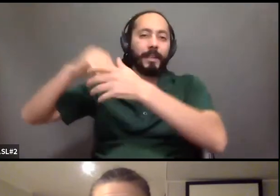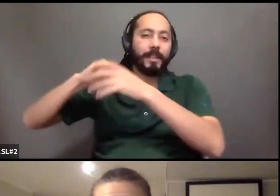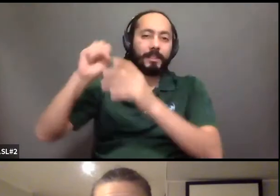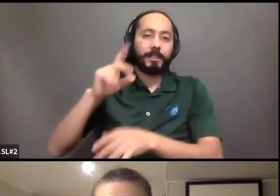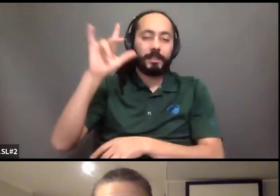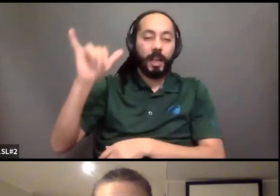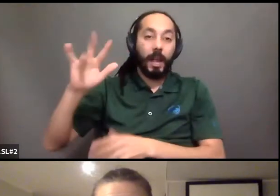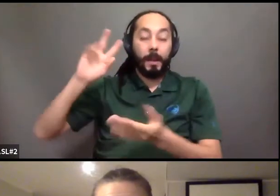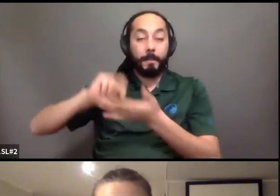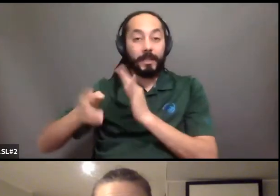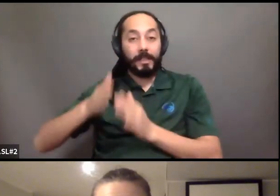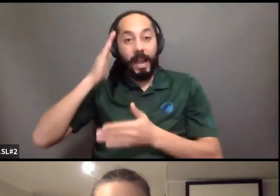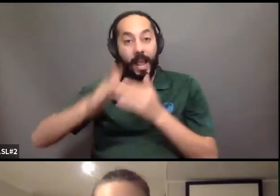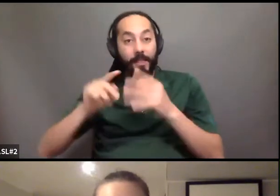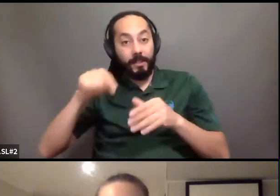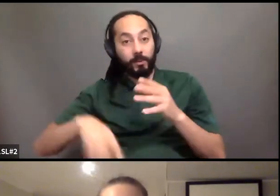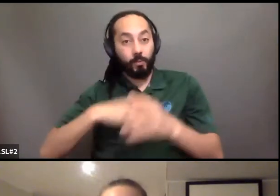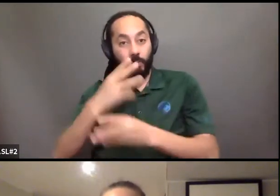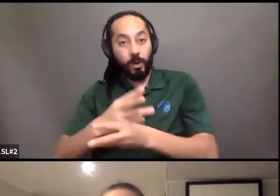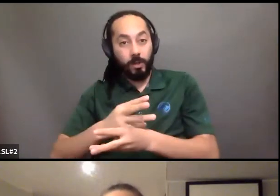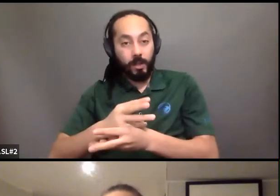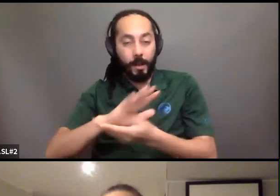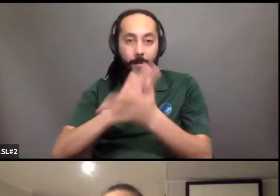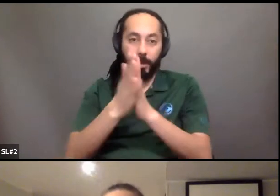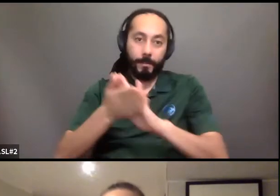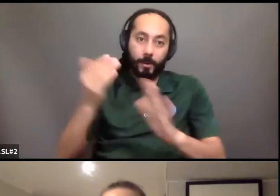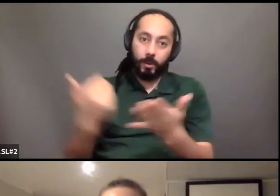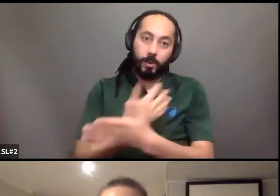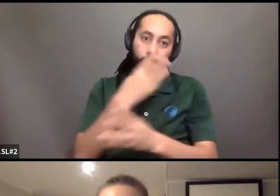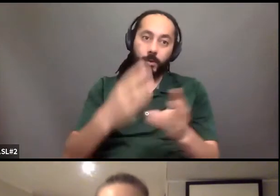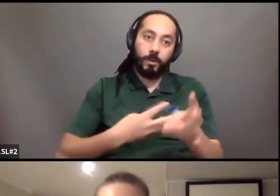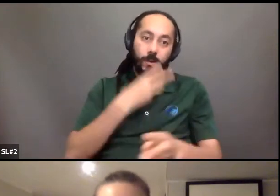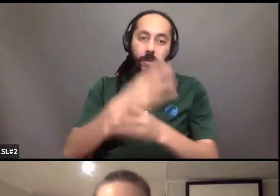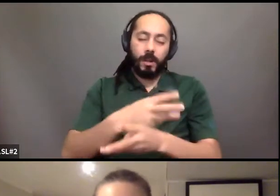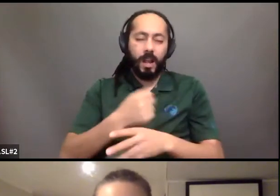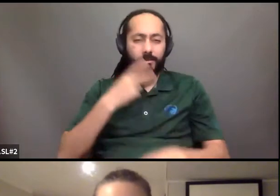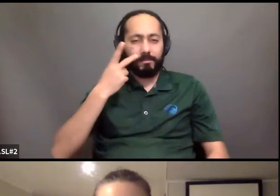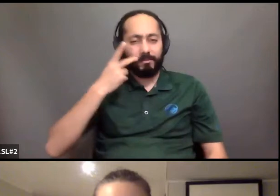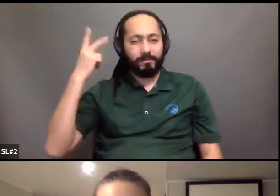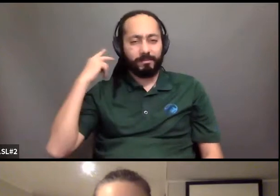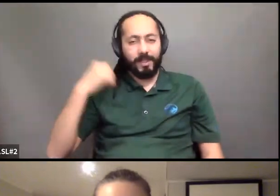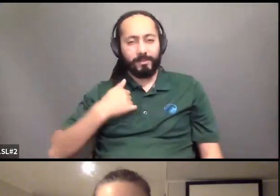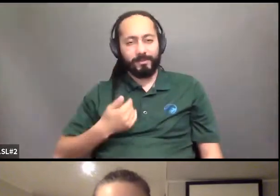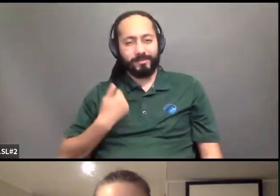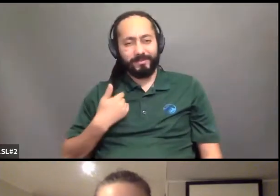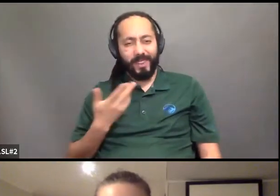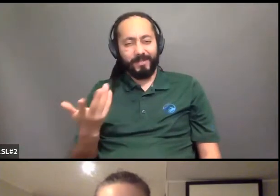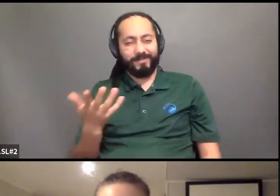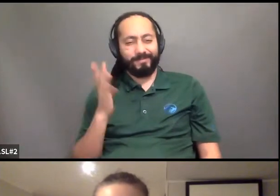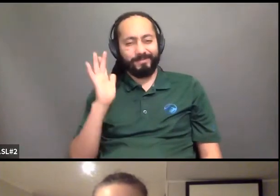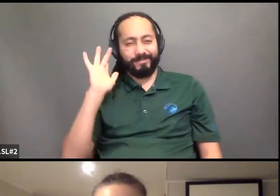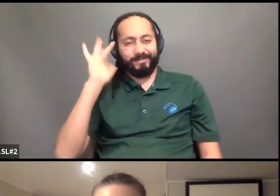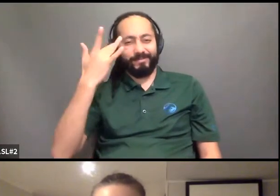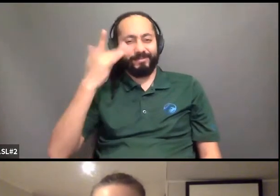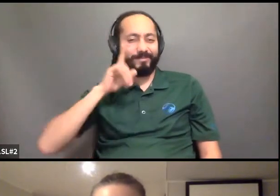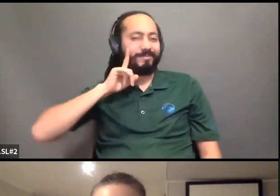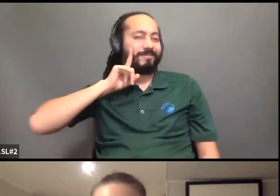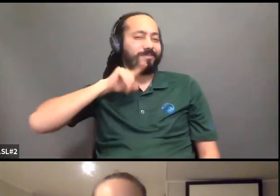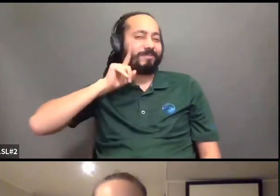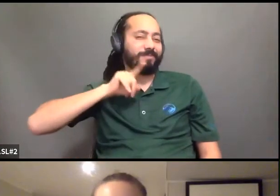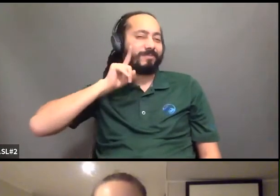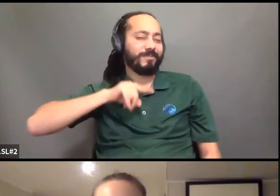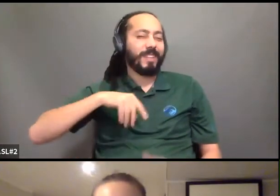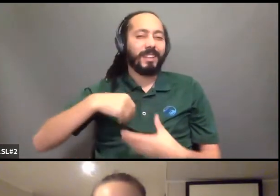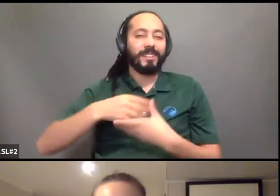knew in a new world. You know, and when I was young, I thought that was like Star Wars. Remember that military thing of